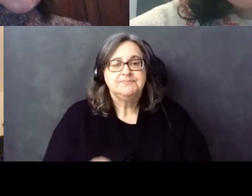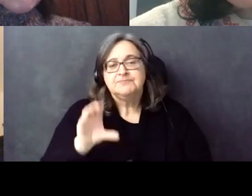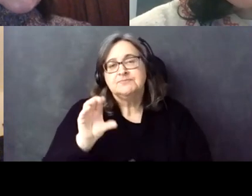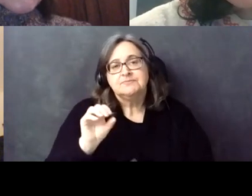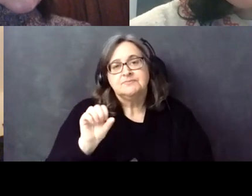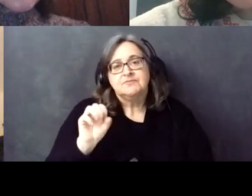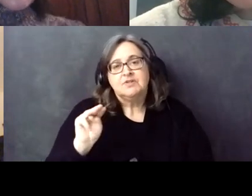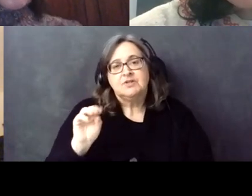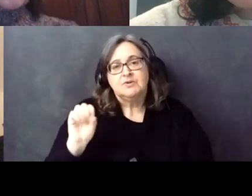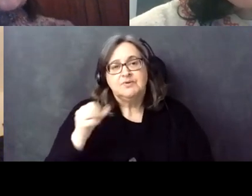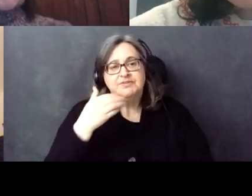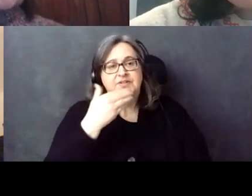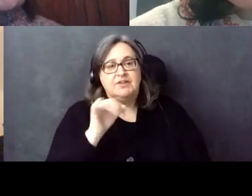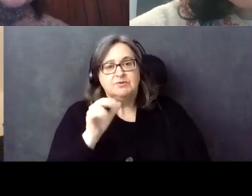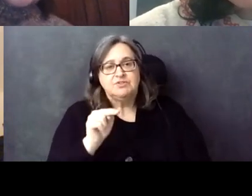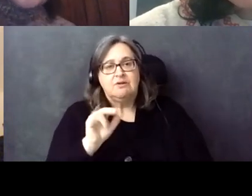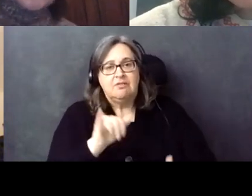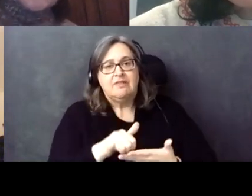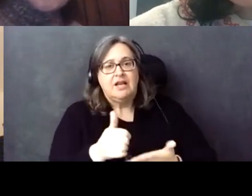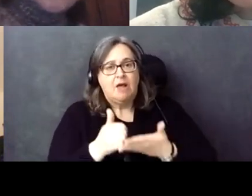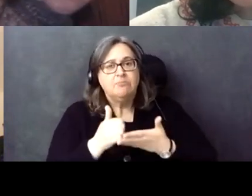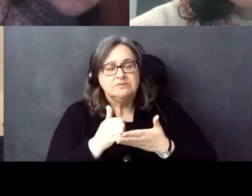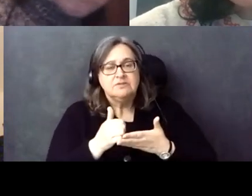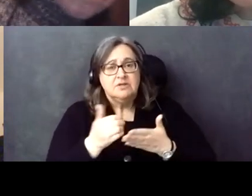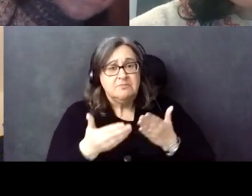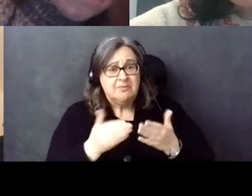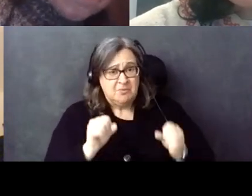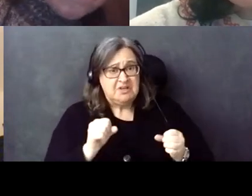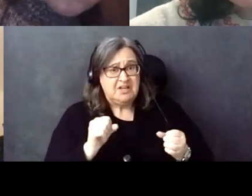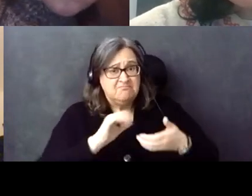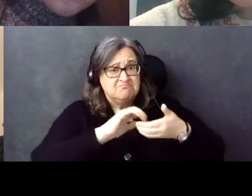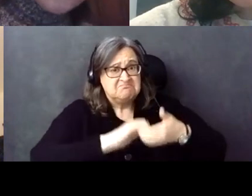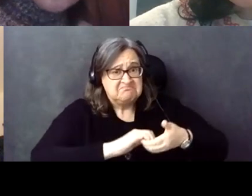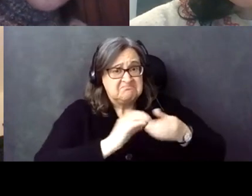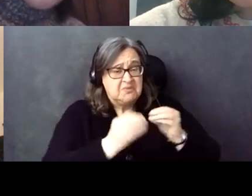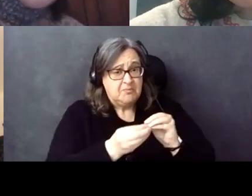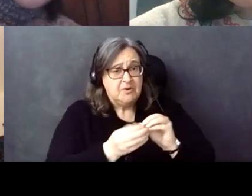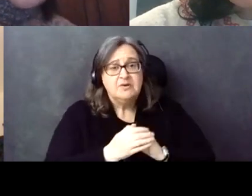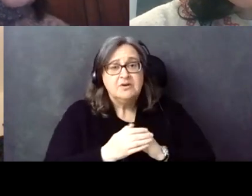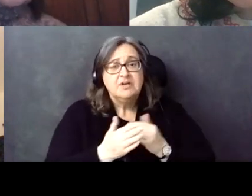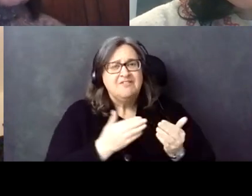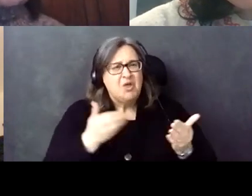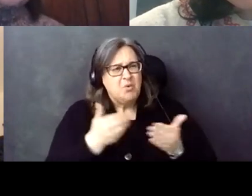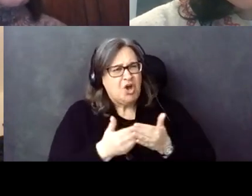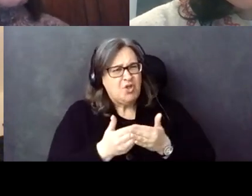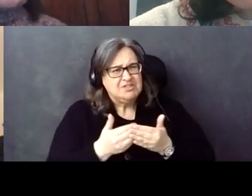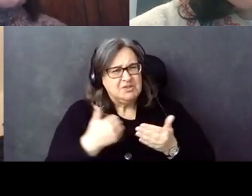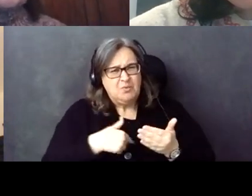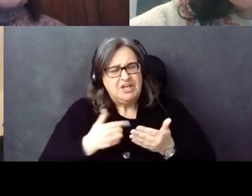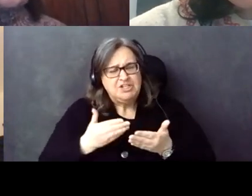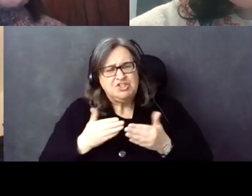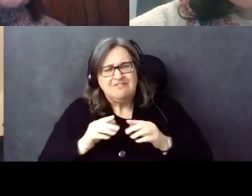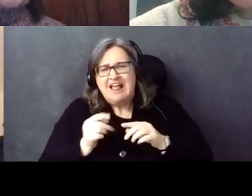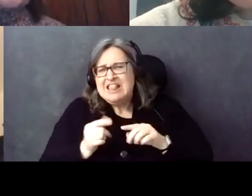Thank you, Jan. That's very helpful, and maybe we can connect further. even though we're close, we do kind of serve slightly